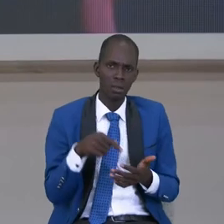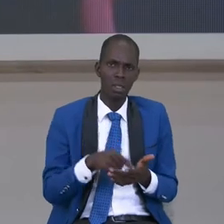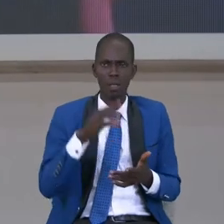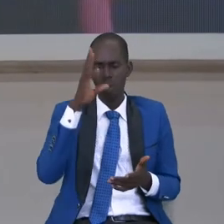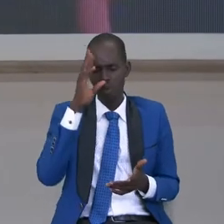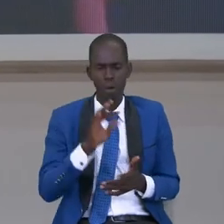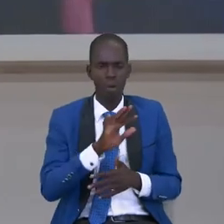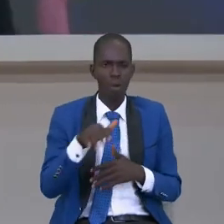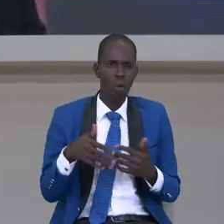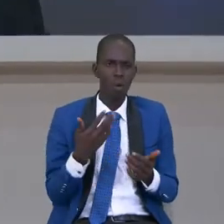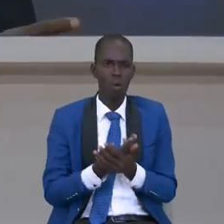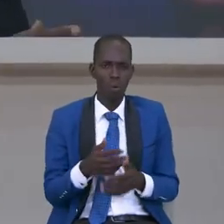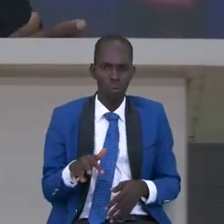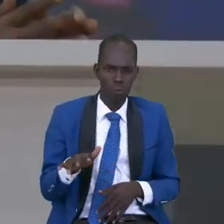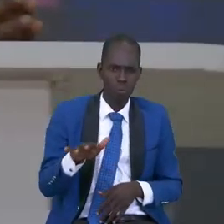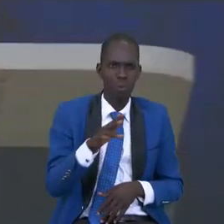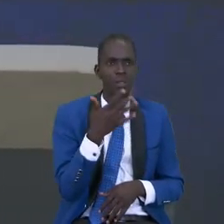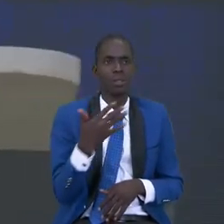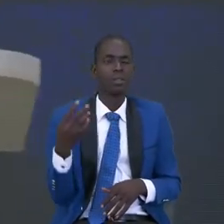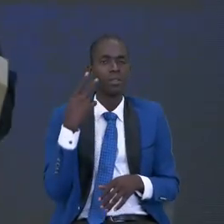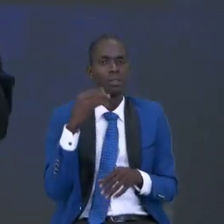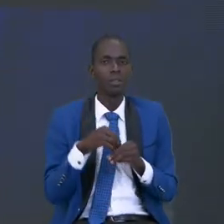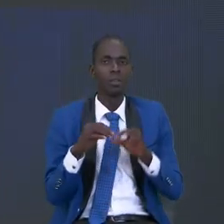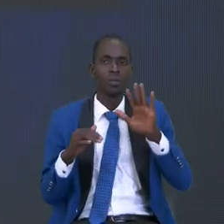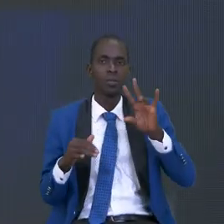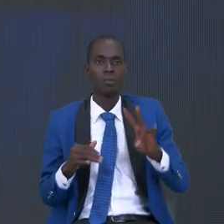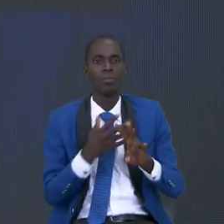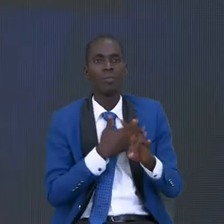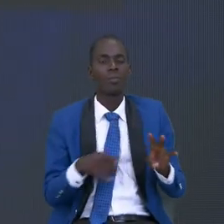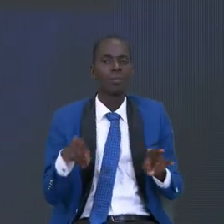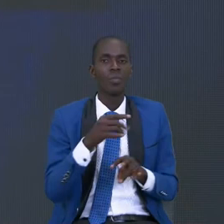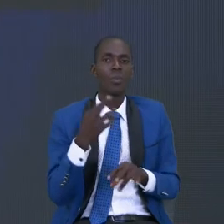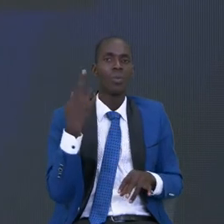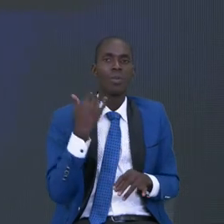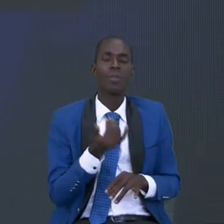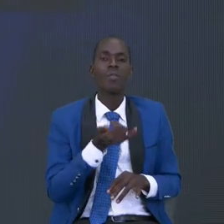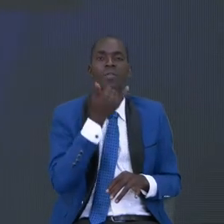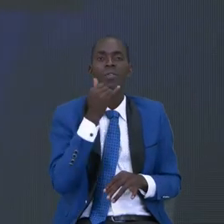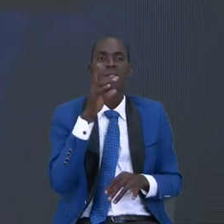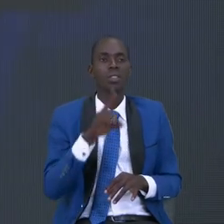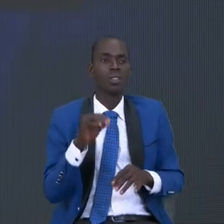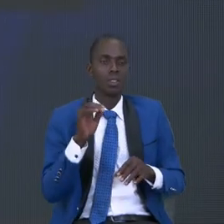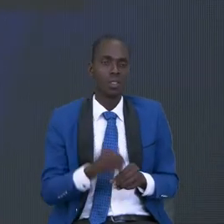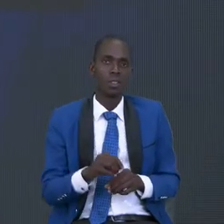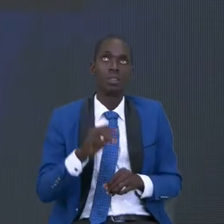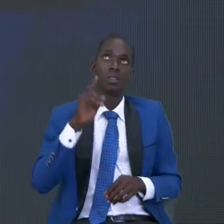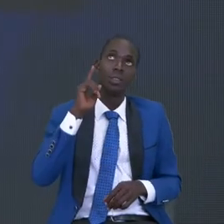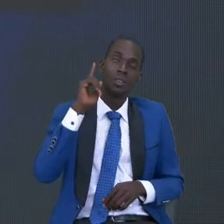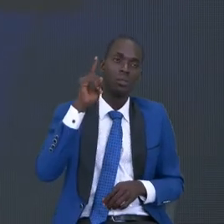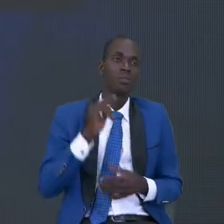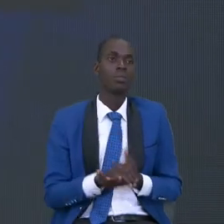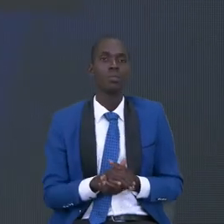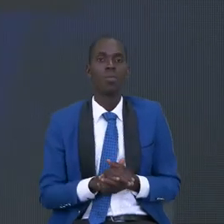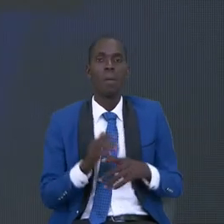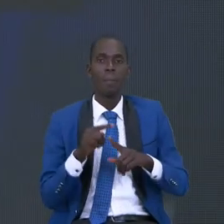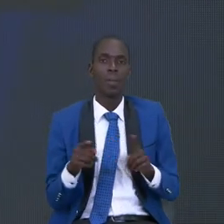Verse 57, it says, and they were offended in him. But